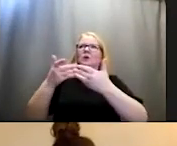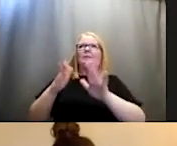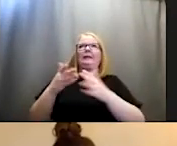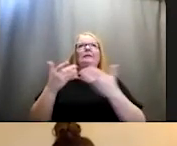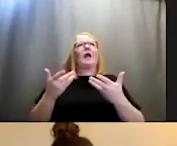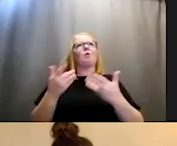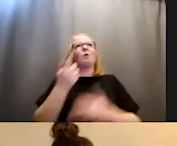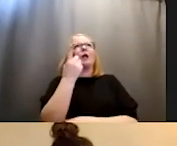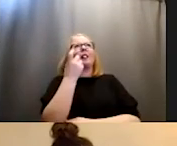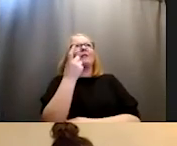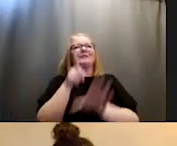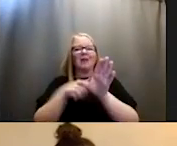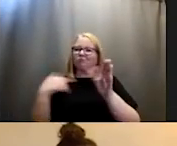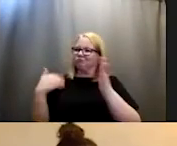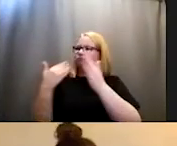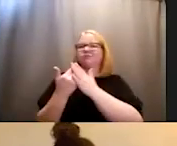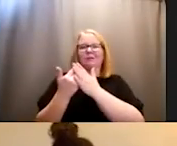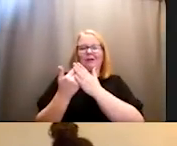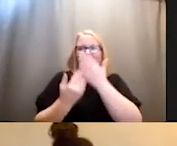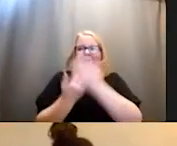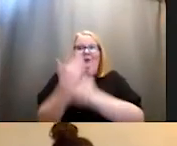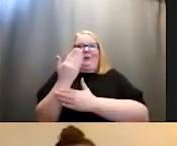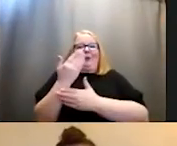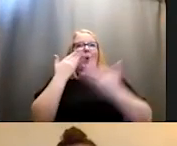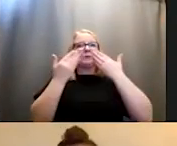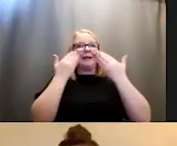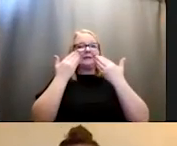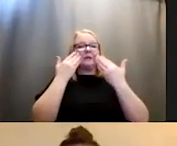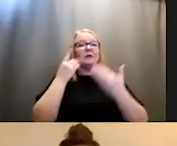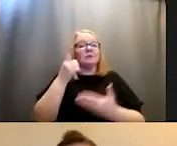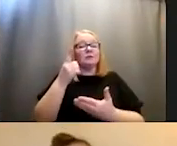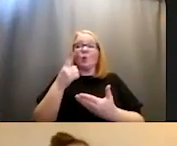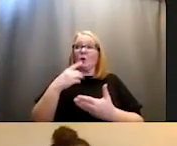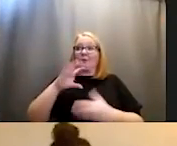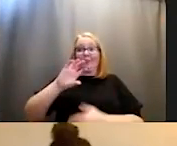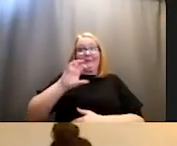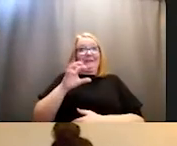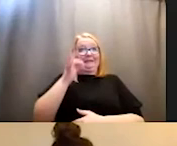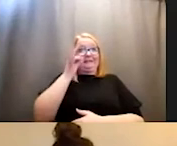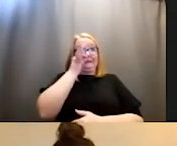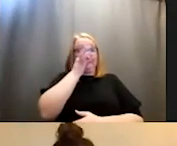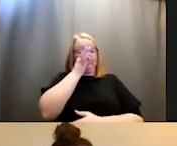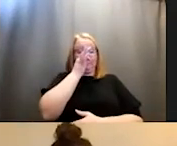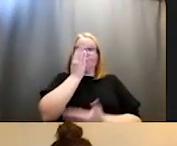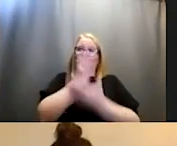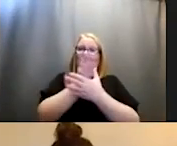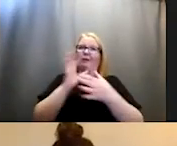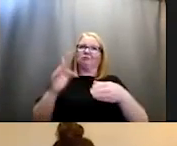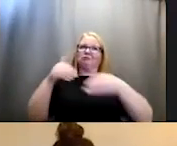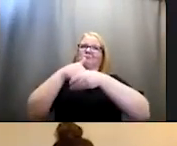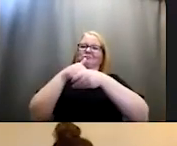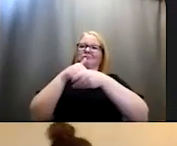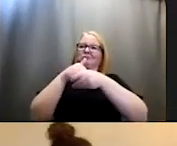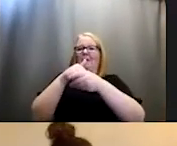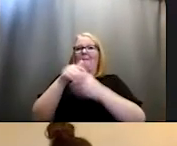by the time the cosmetics brand was launched, and the Daisy logo became really synonymous with that brand and was instantly